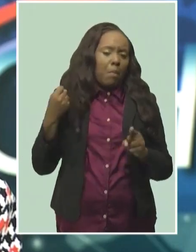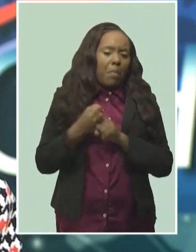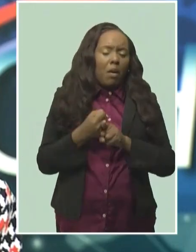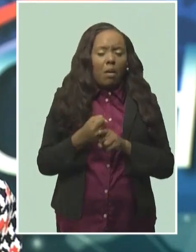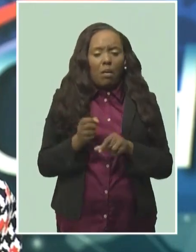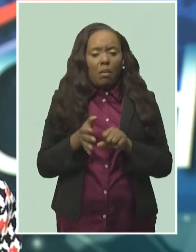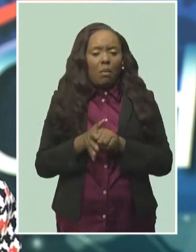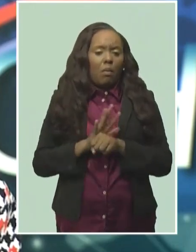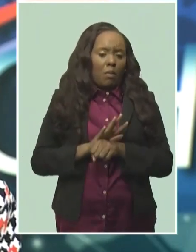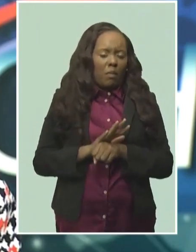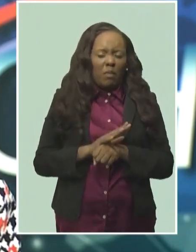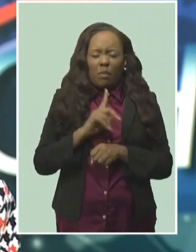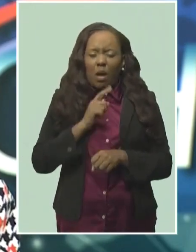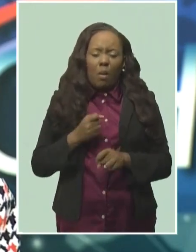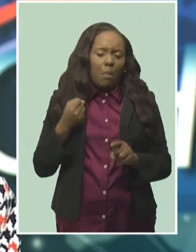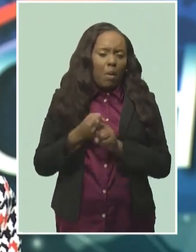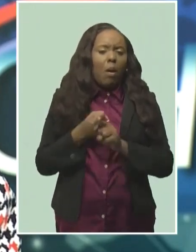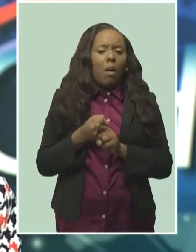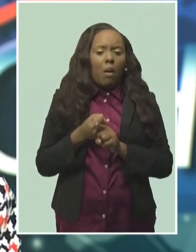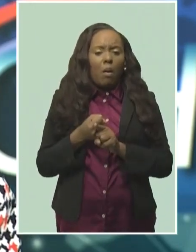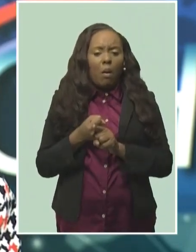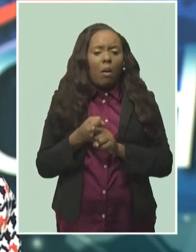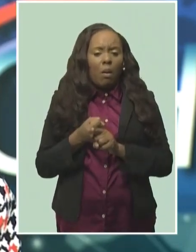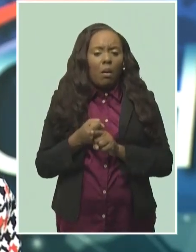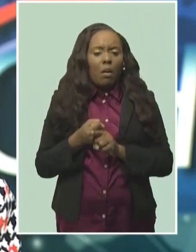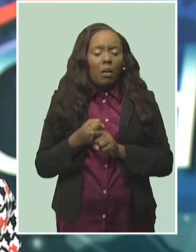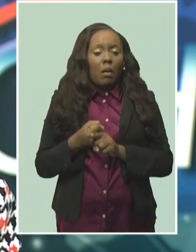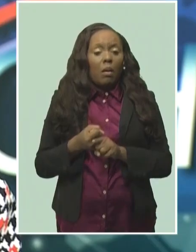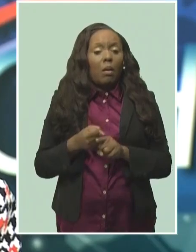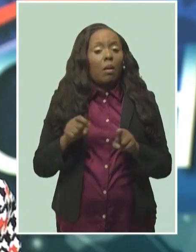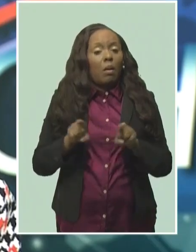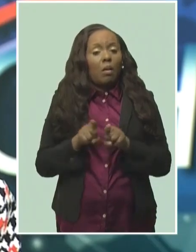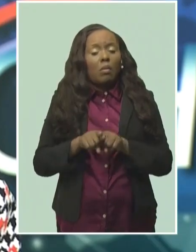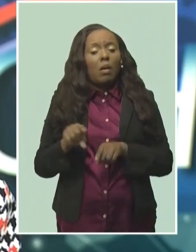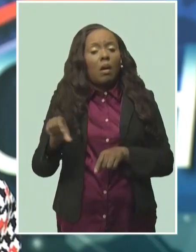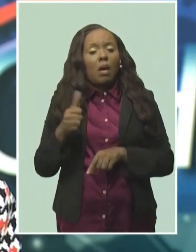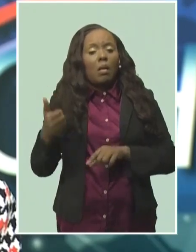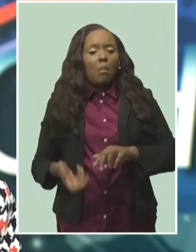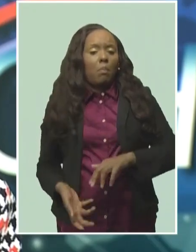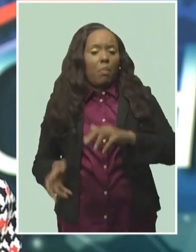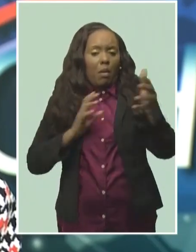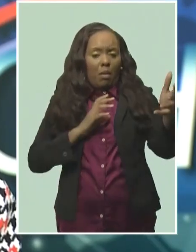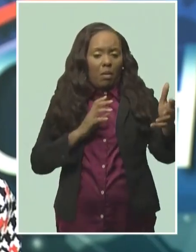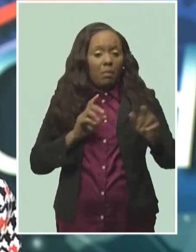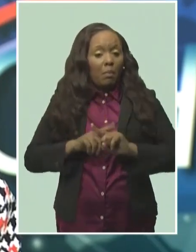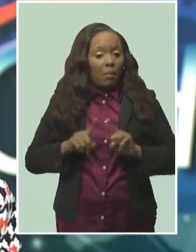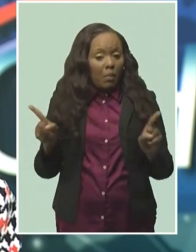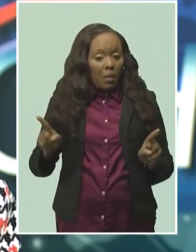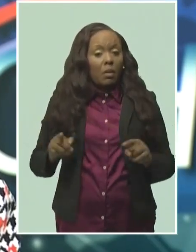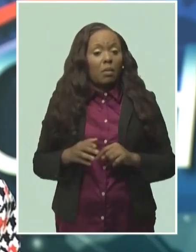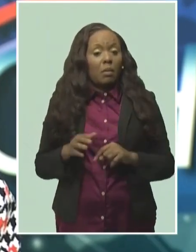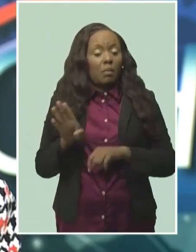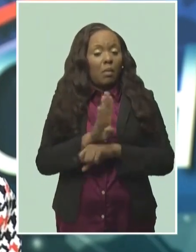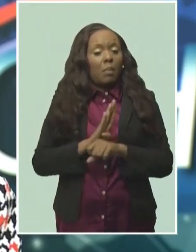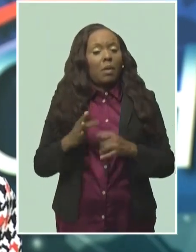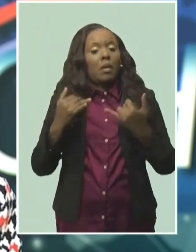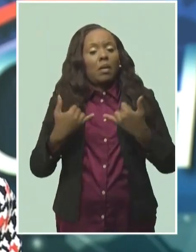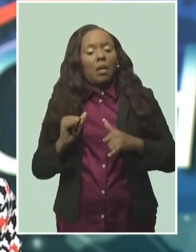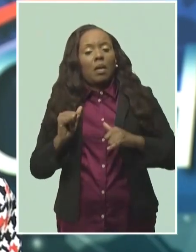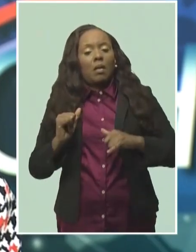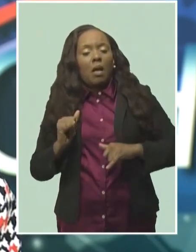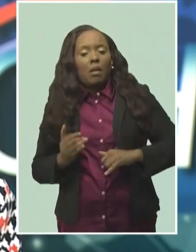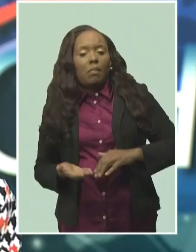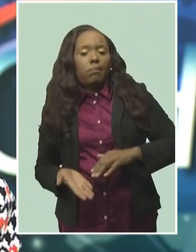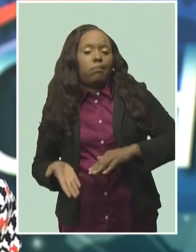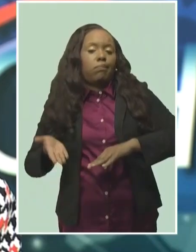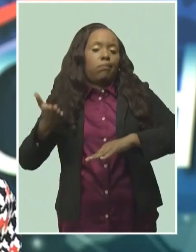hard hit by the COVID-19 pandemic. It was also impacted by several other crises. However, according to Dr. Greenidge, Barbados